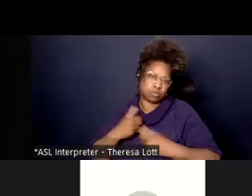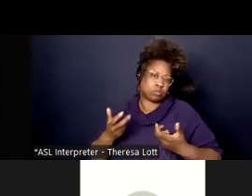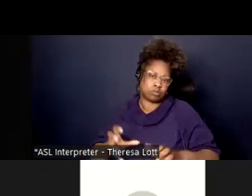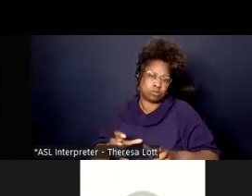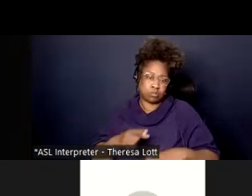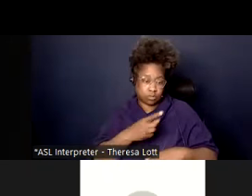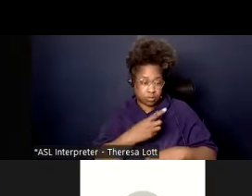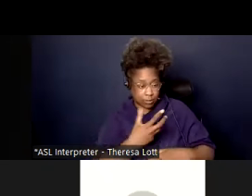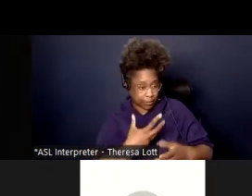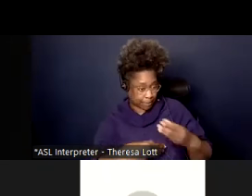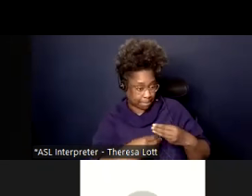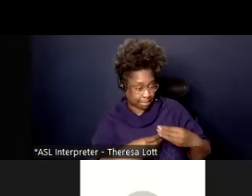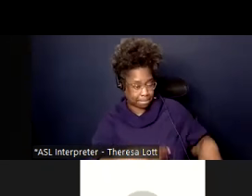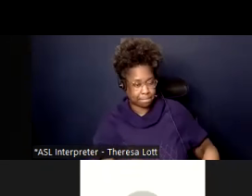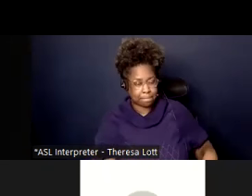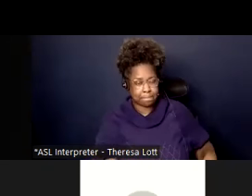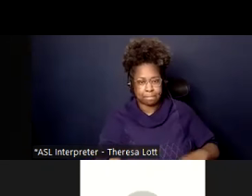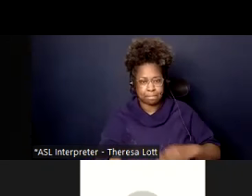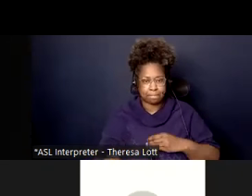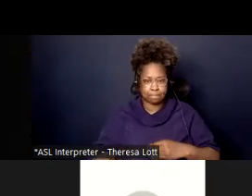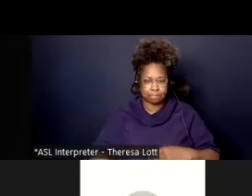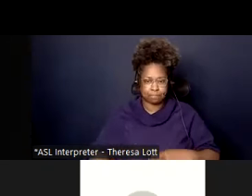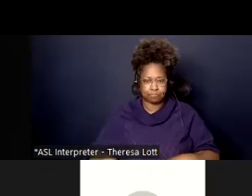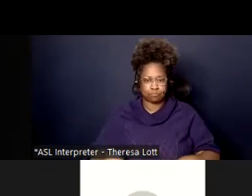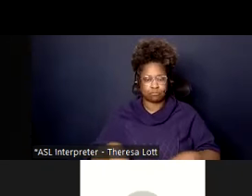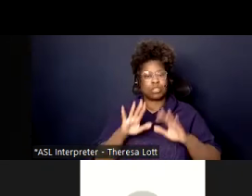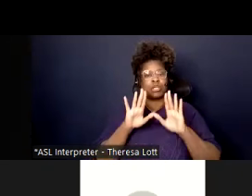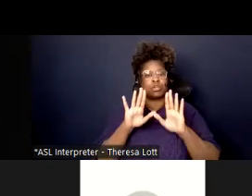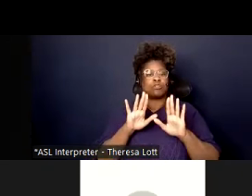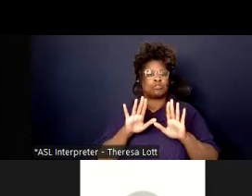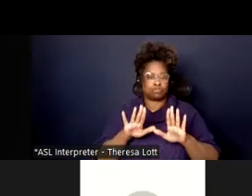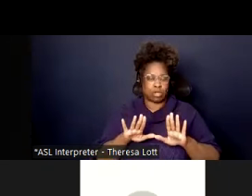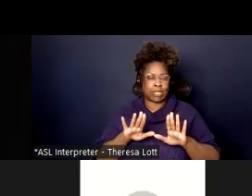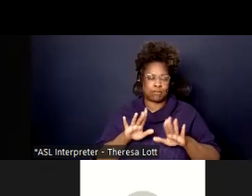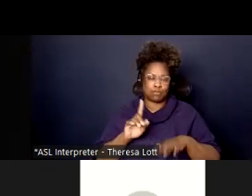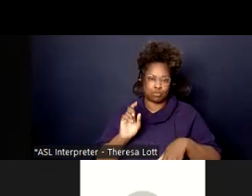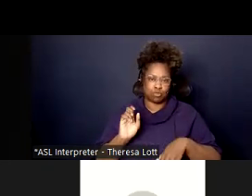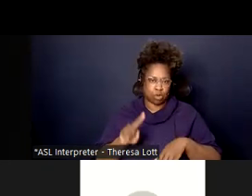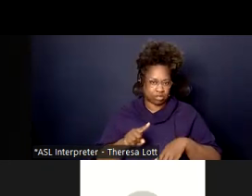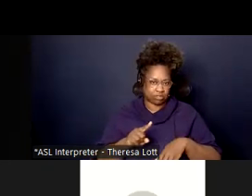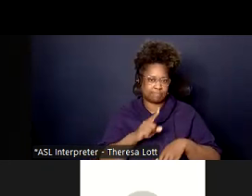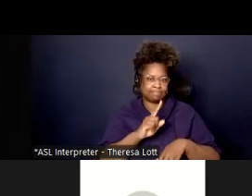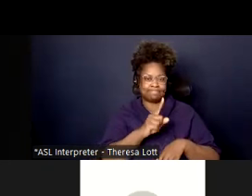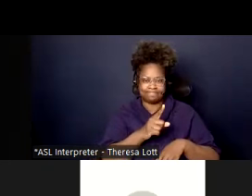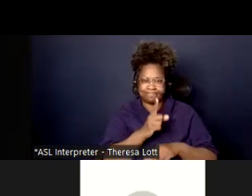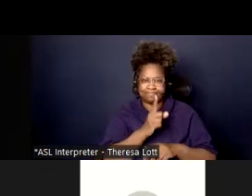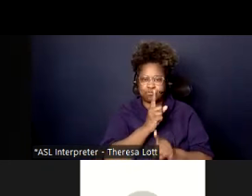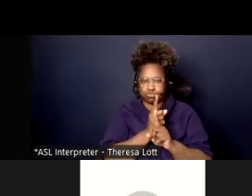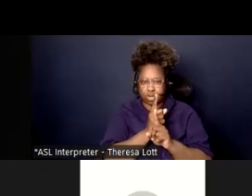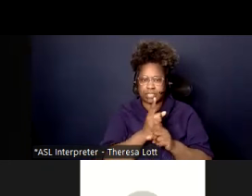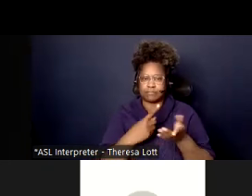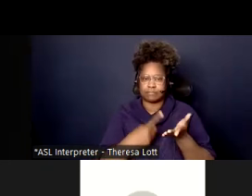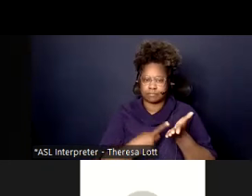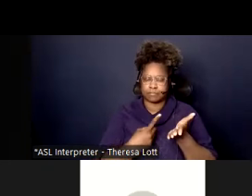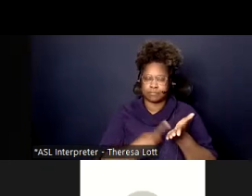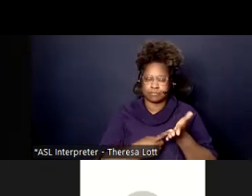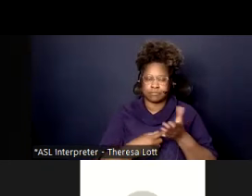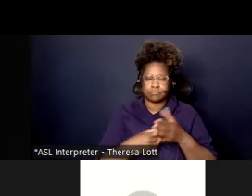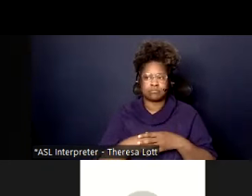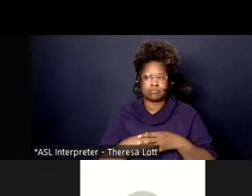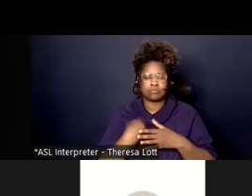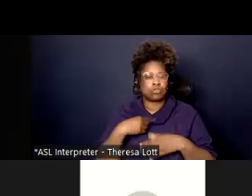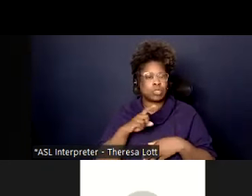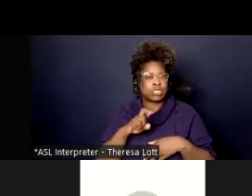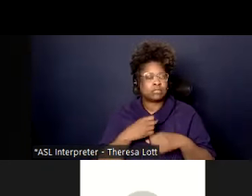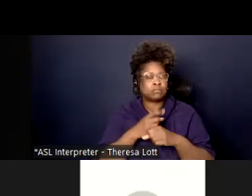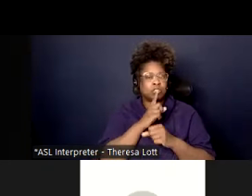it's a great question from Chris, and you definitely hit on the right answers, Mary, too. It's like we need to make sure that